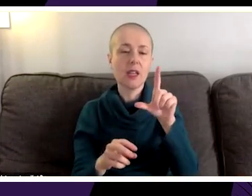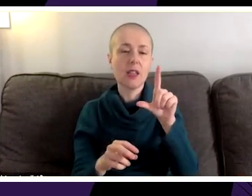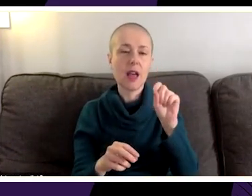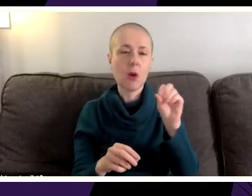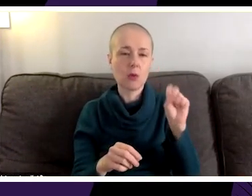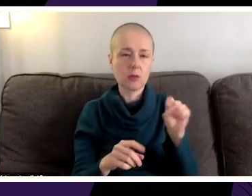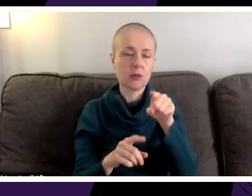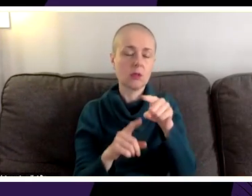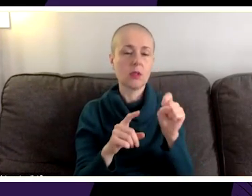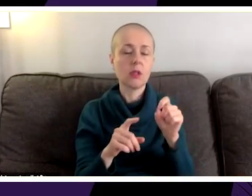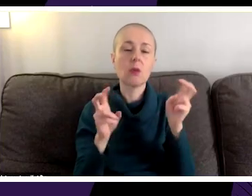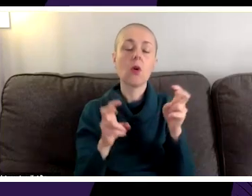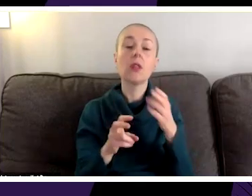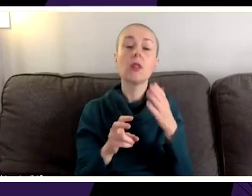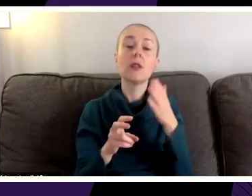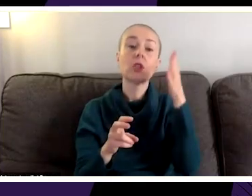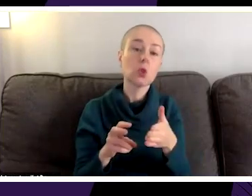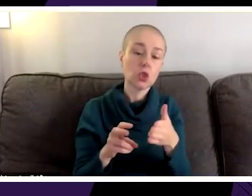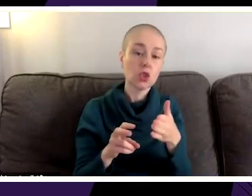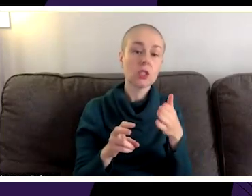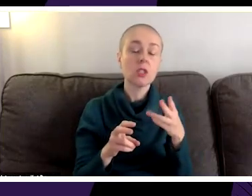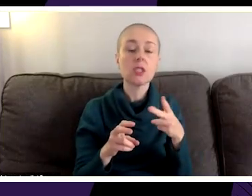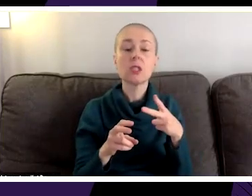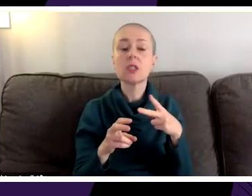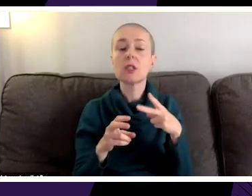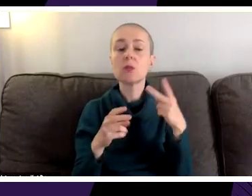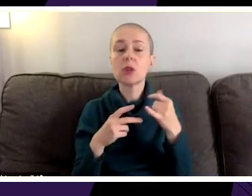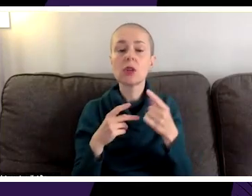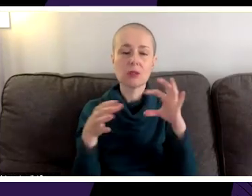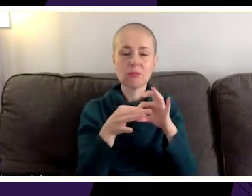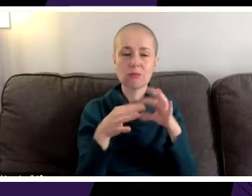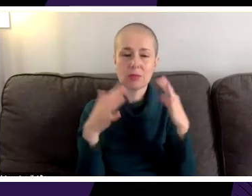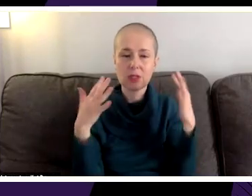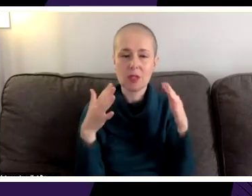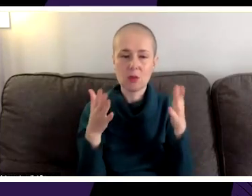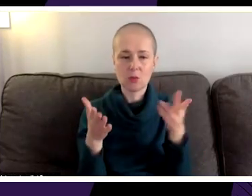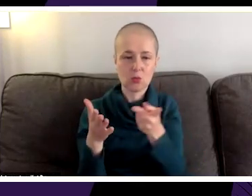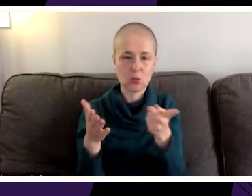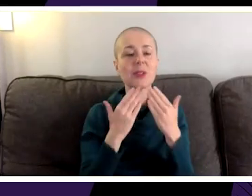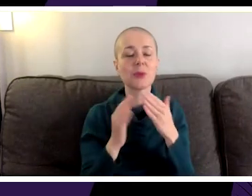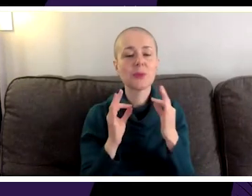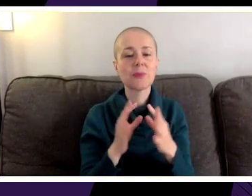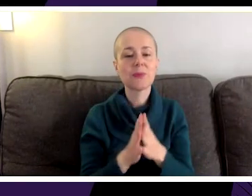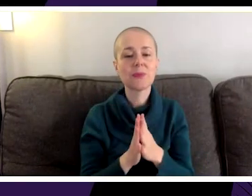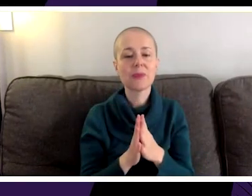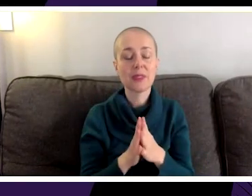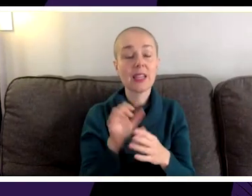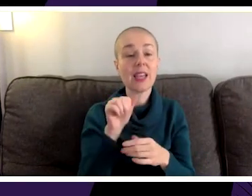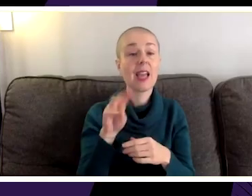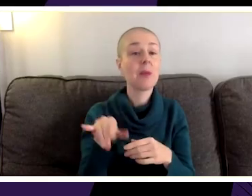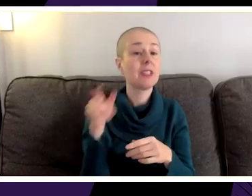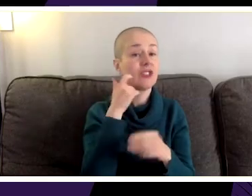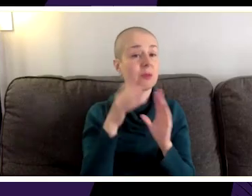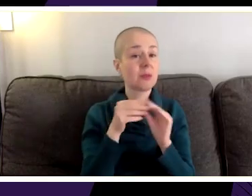a collaboration between writer Maryam and software engineer Jubril. Please take it away. As Amy mentioned,